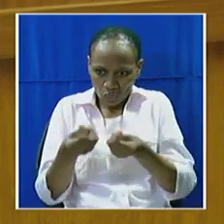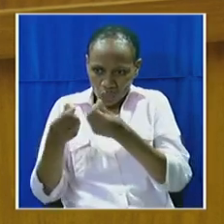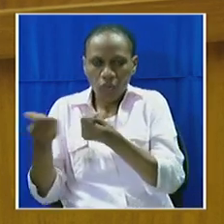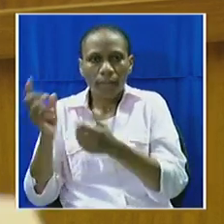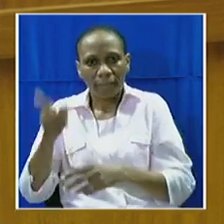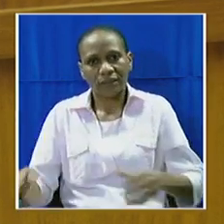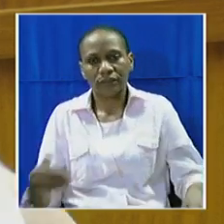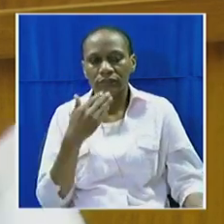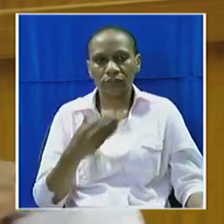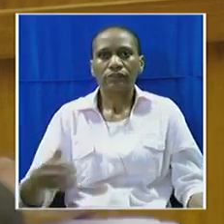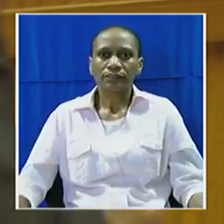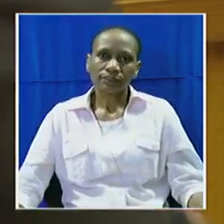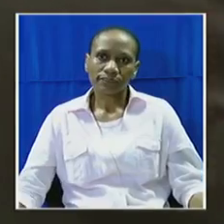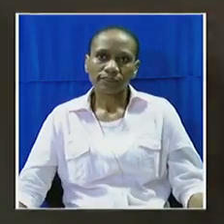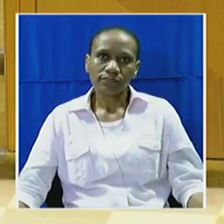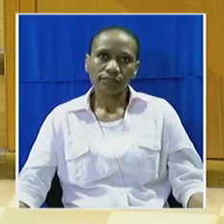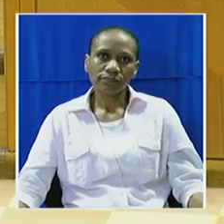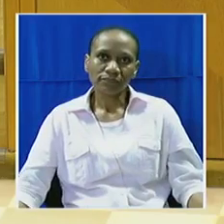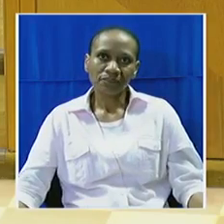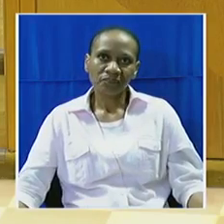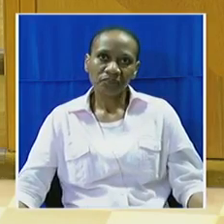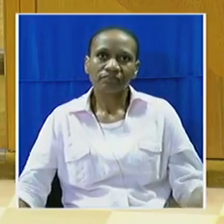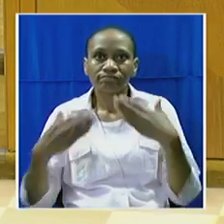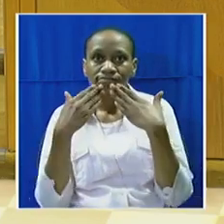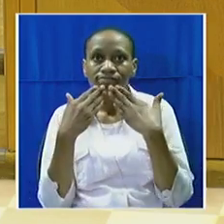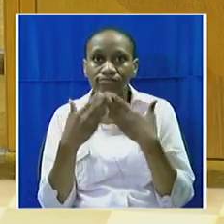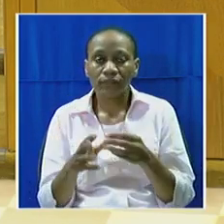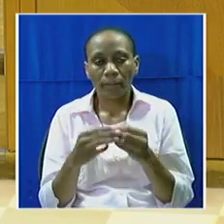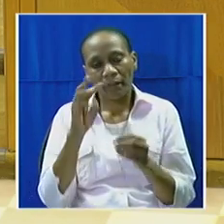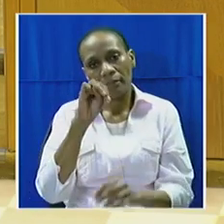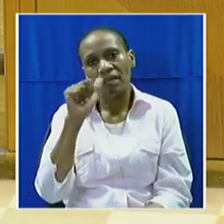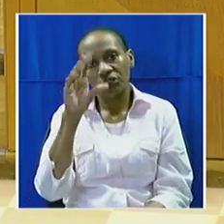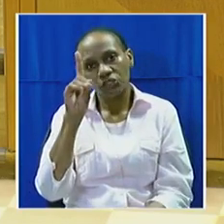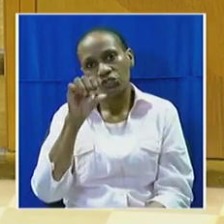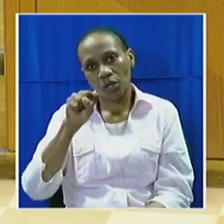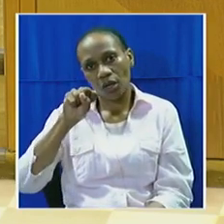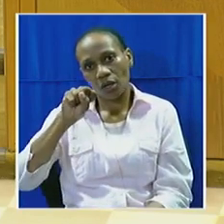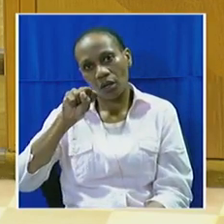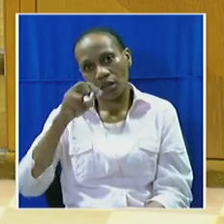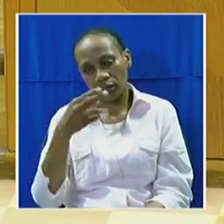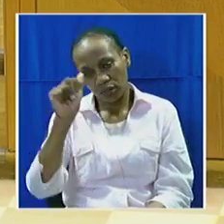system. I thank you. Thank you, Honorable Member. Honorable Matisha.